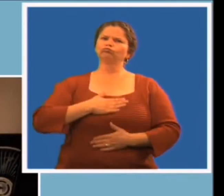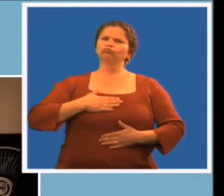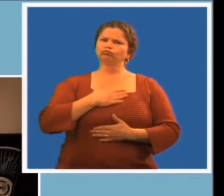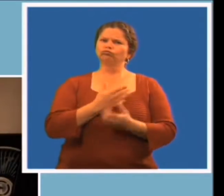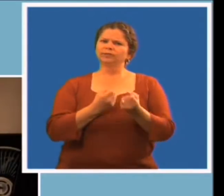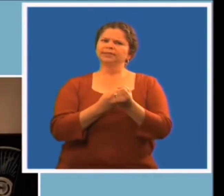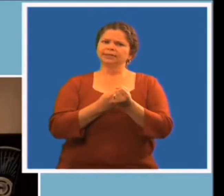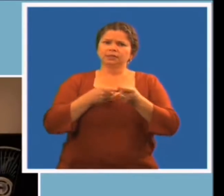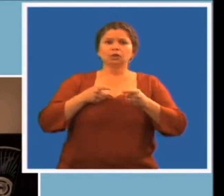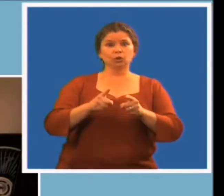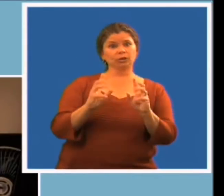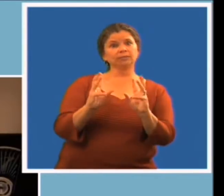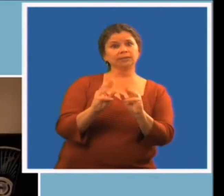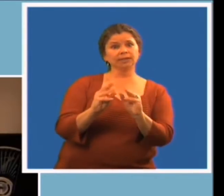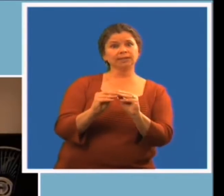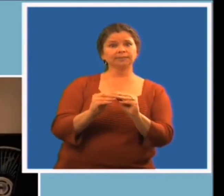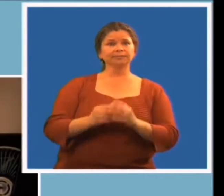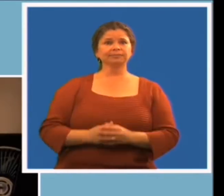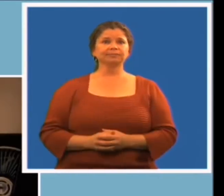meeting.